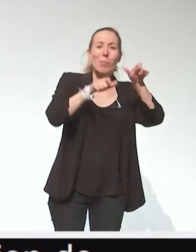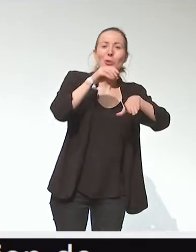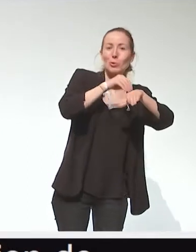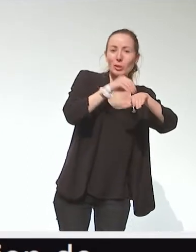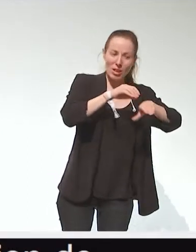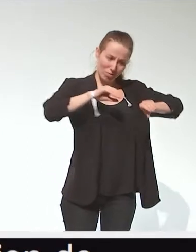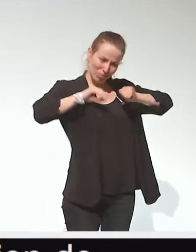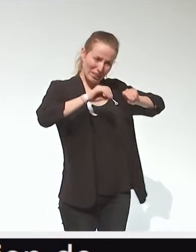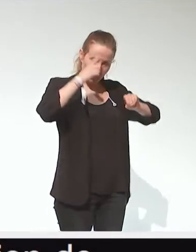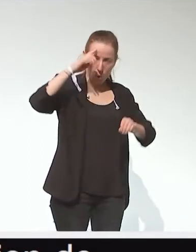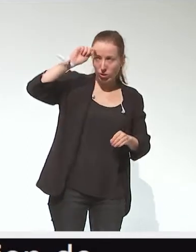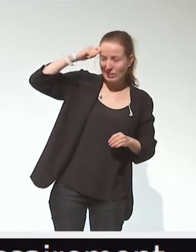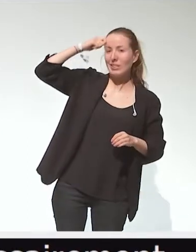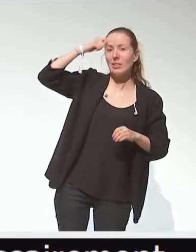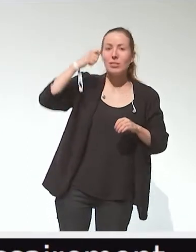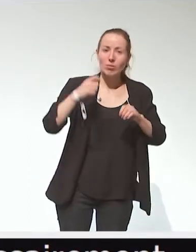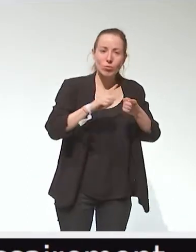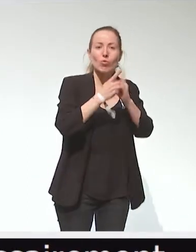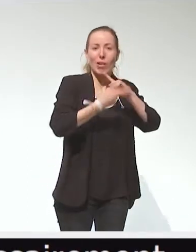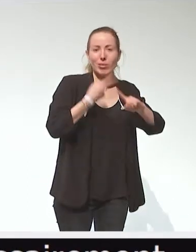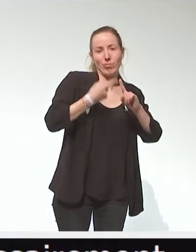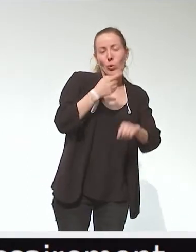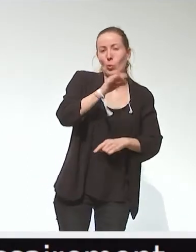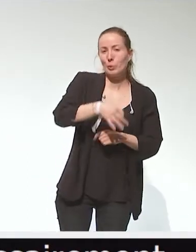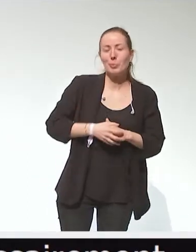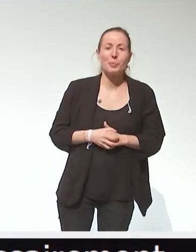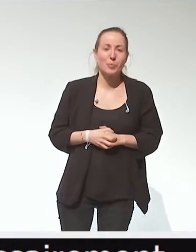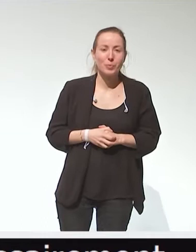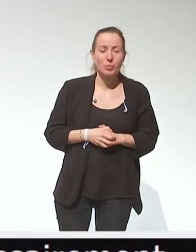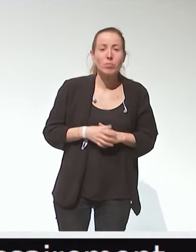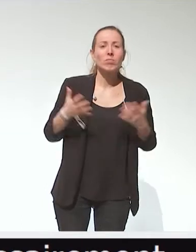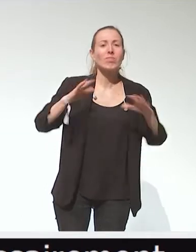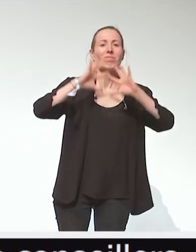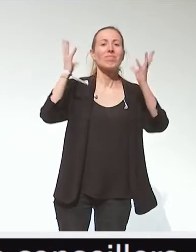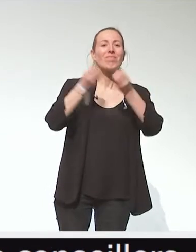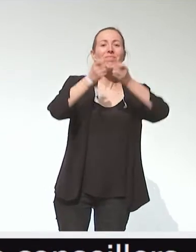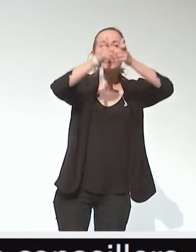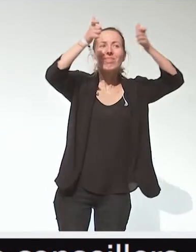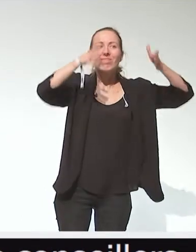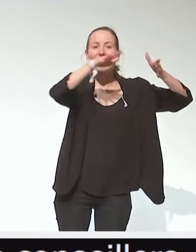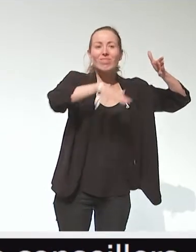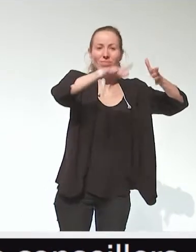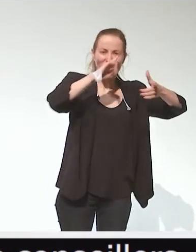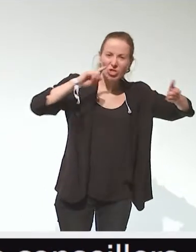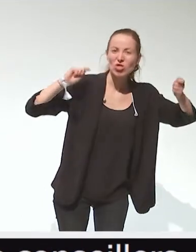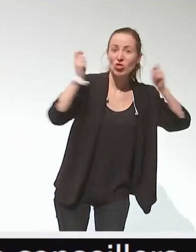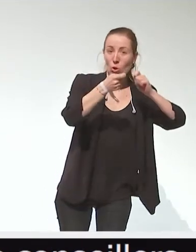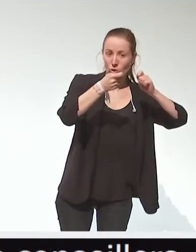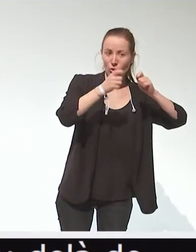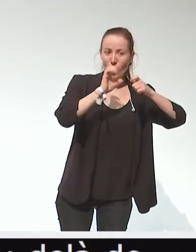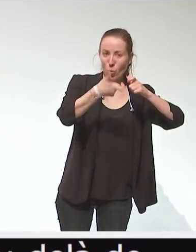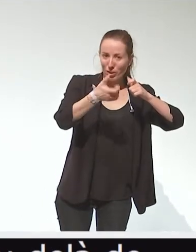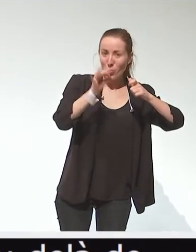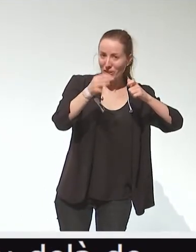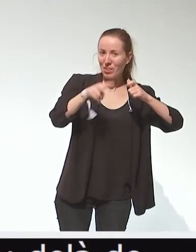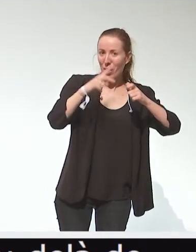meant a cultural change of our advisors and also training for them. So I believe that